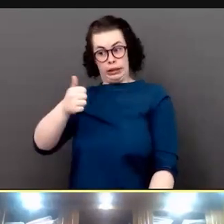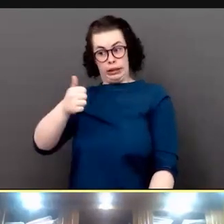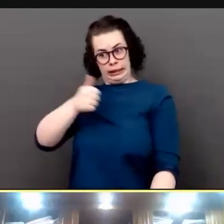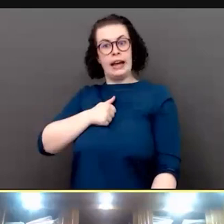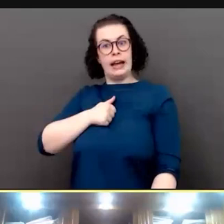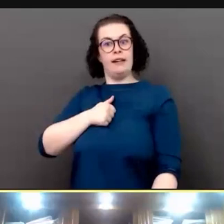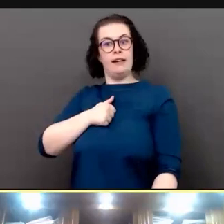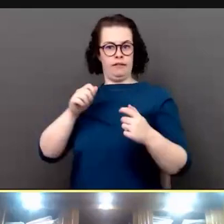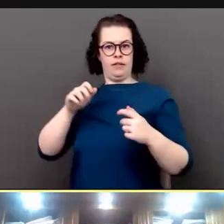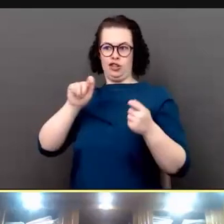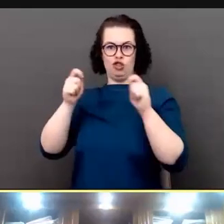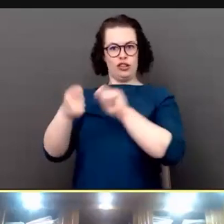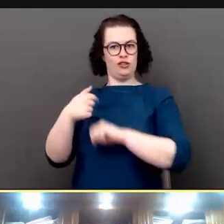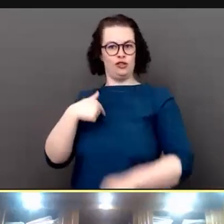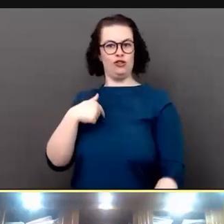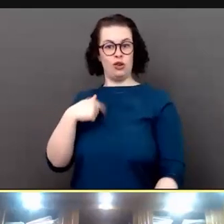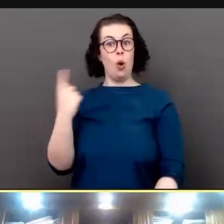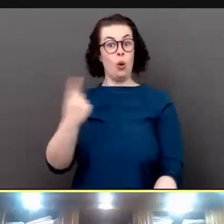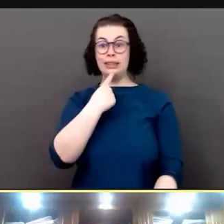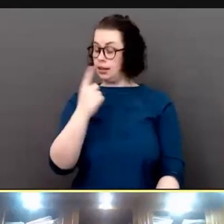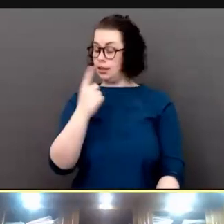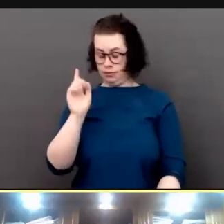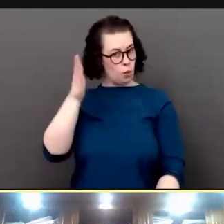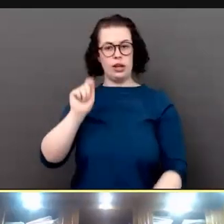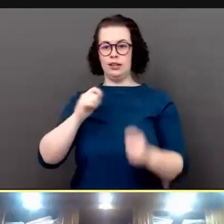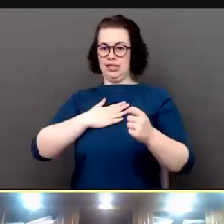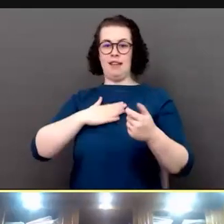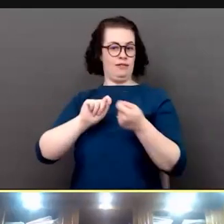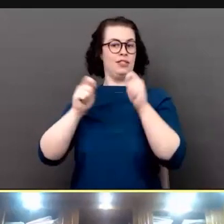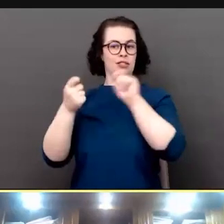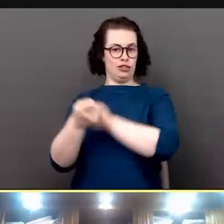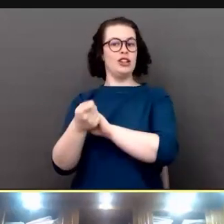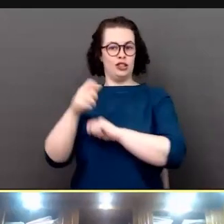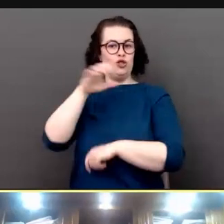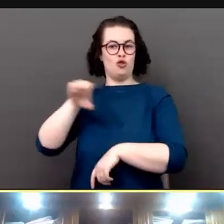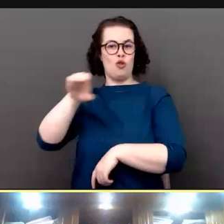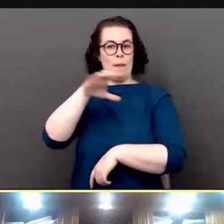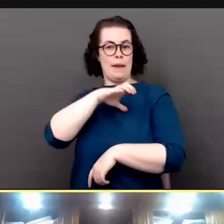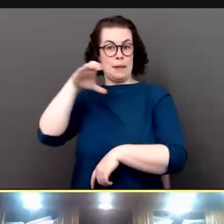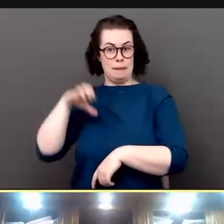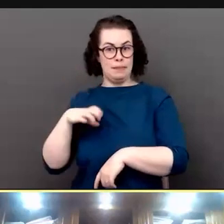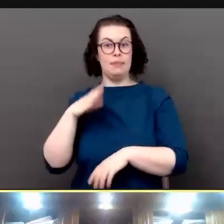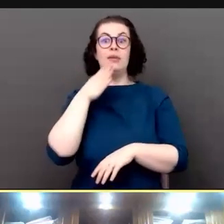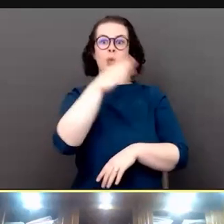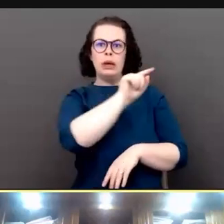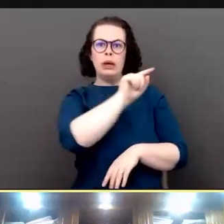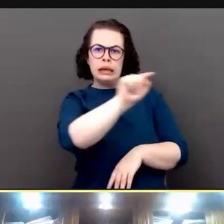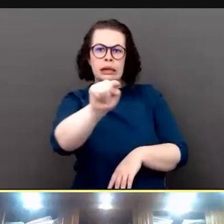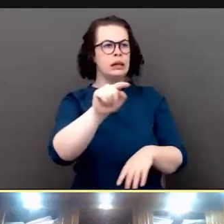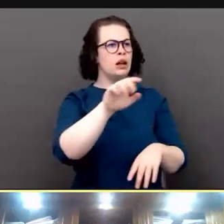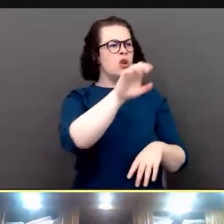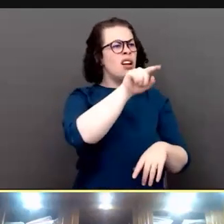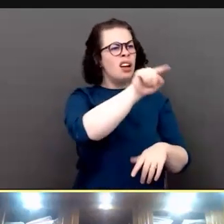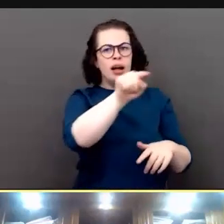makes reference to bring European buildings to align with European standards. So